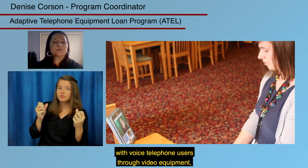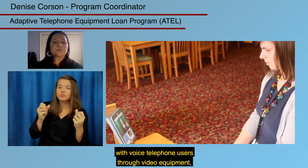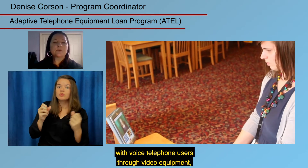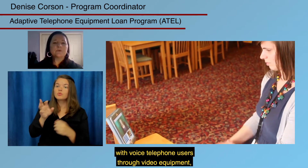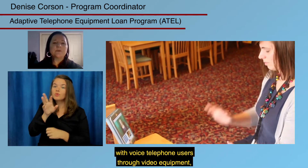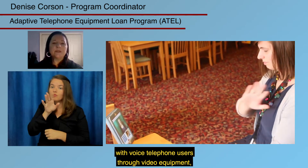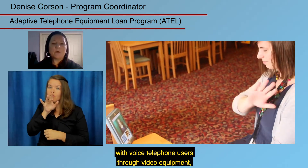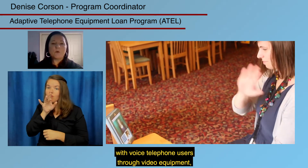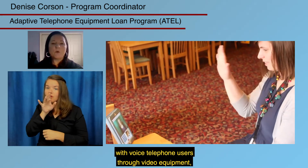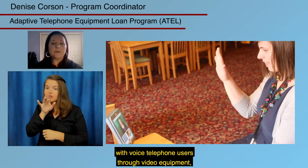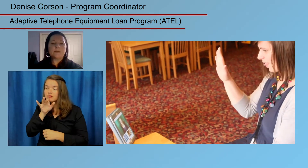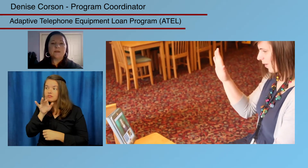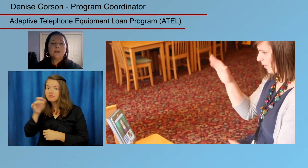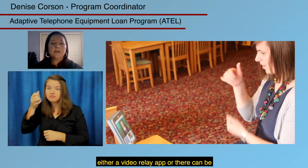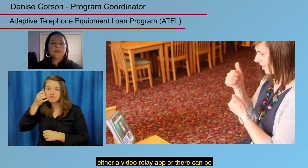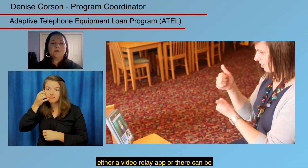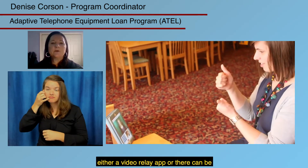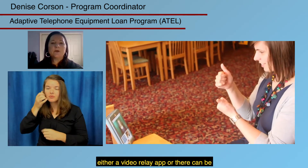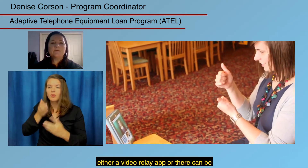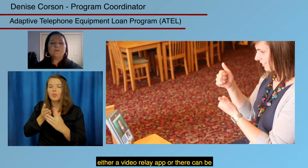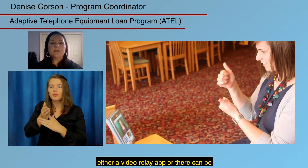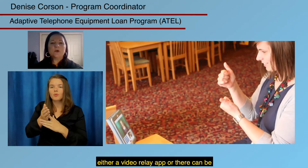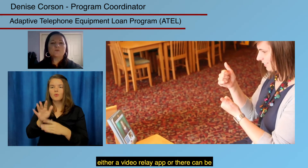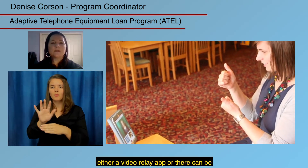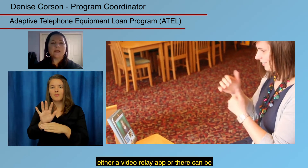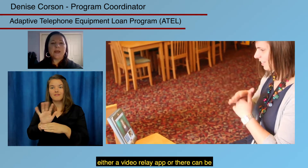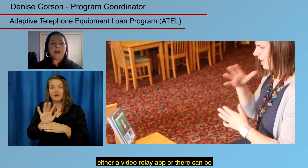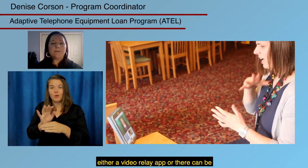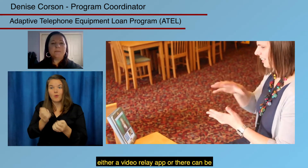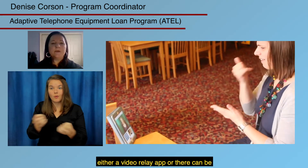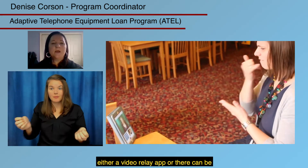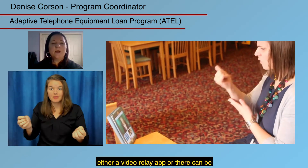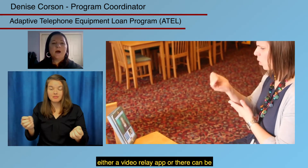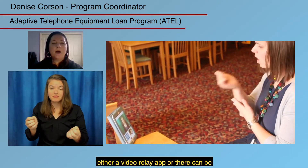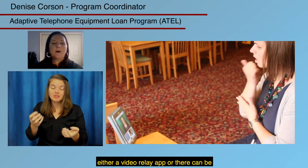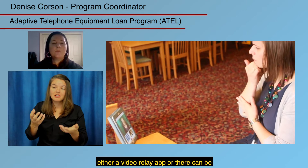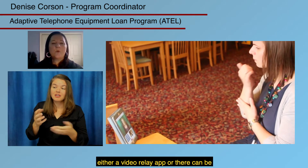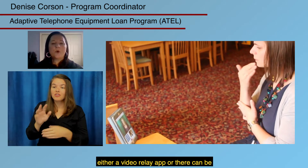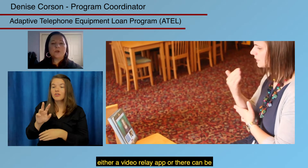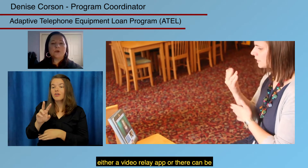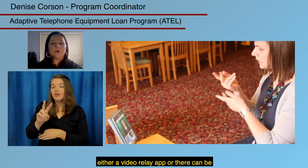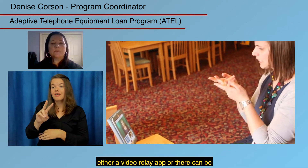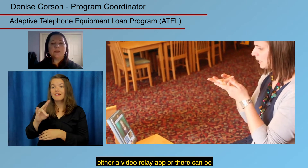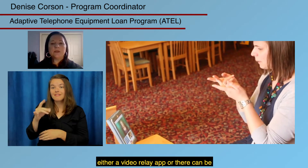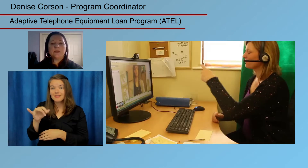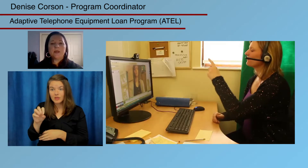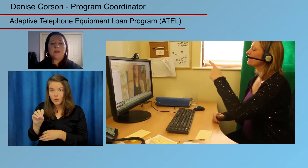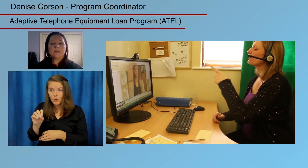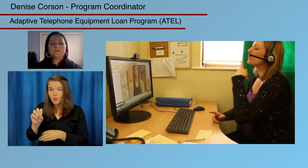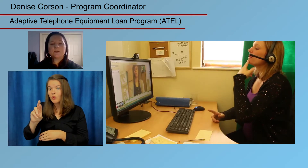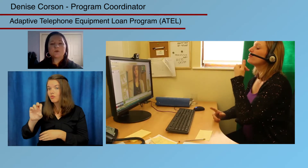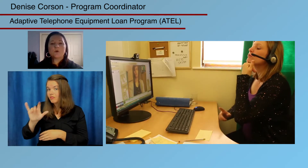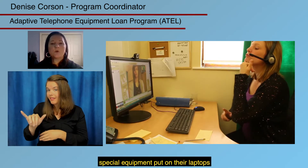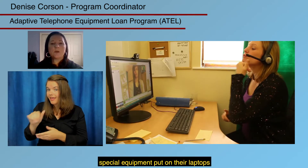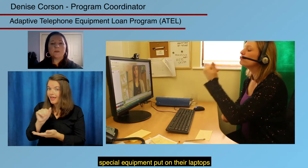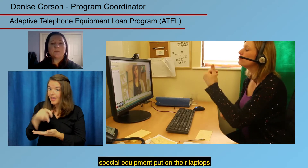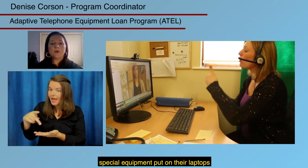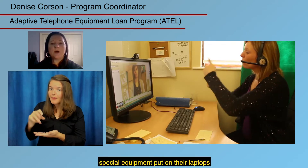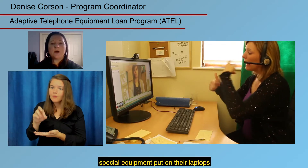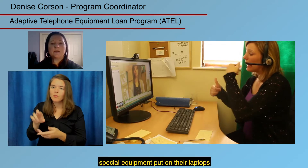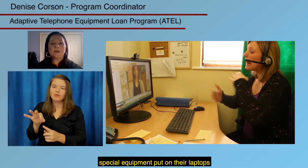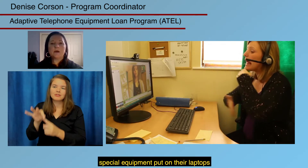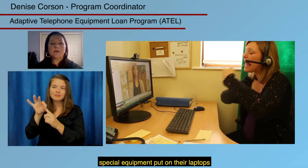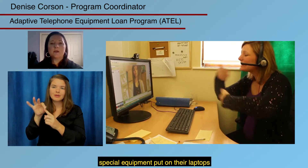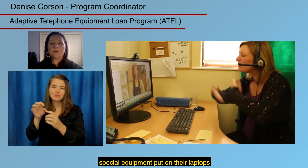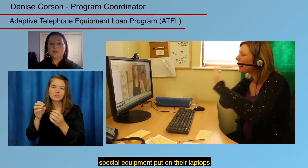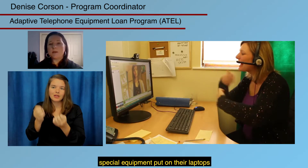telephone users through video equipment, either a video relay app or there can be a special equipment